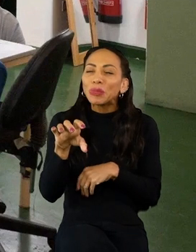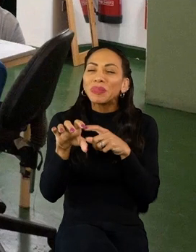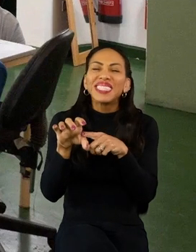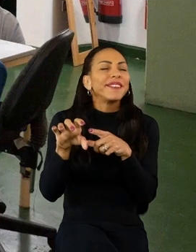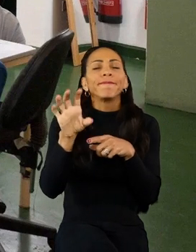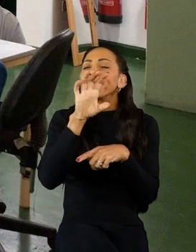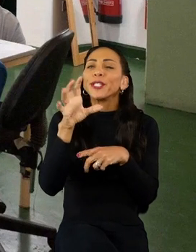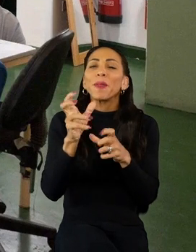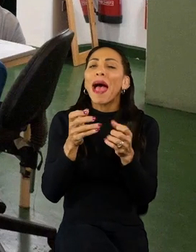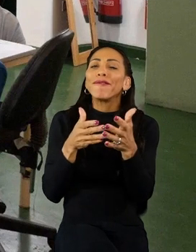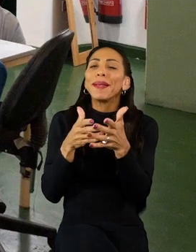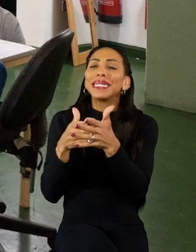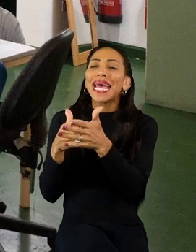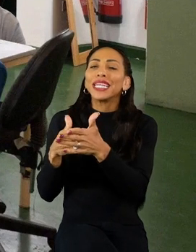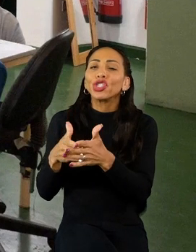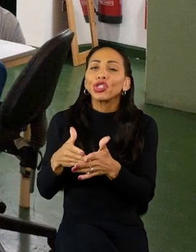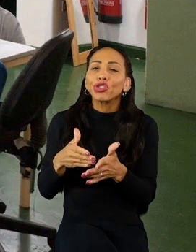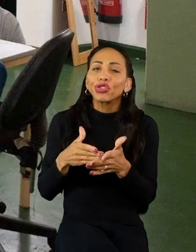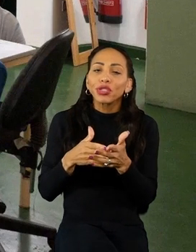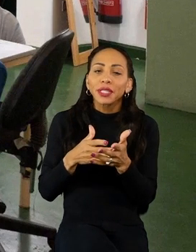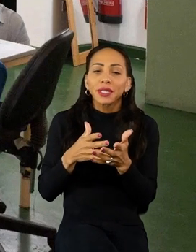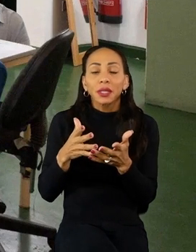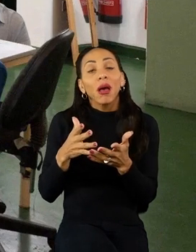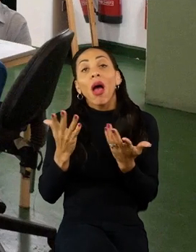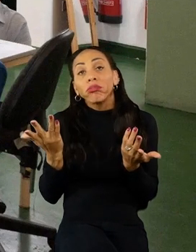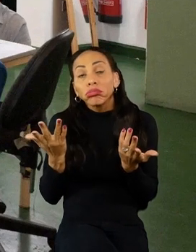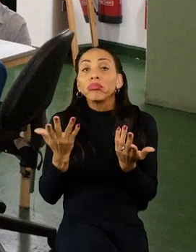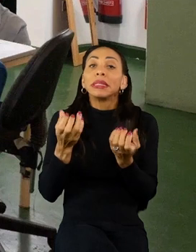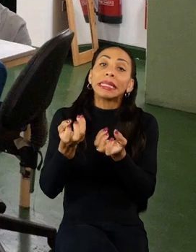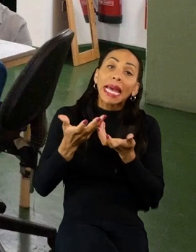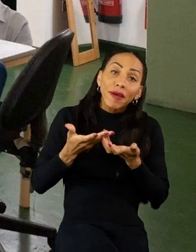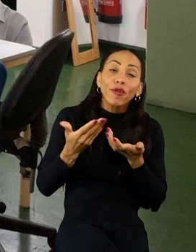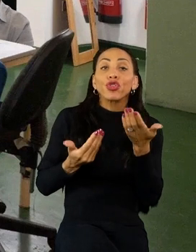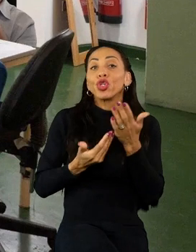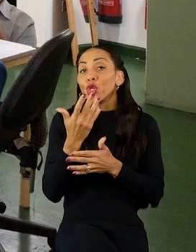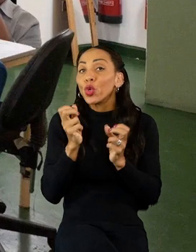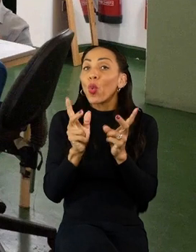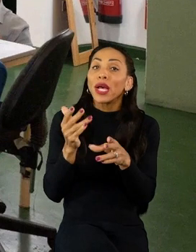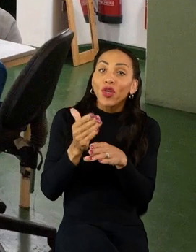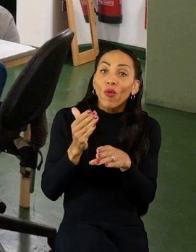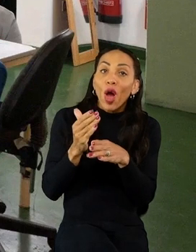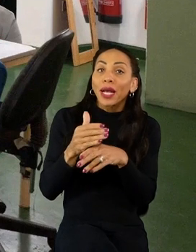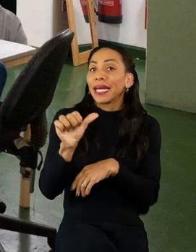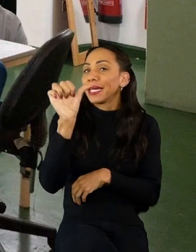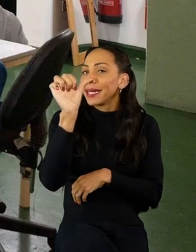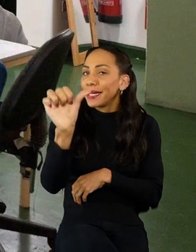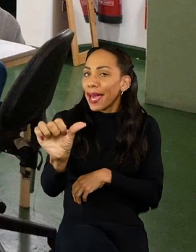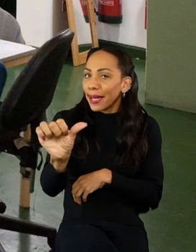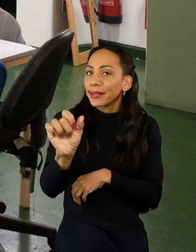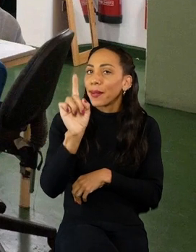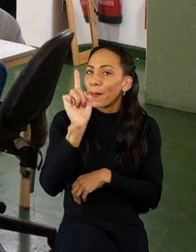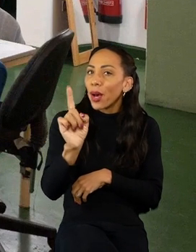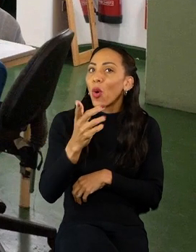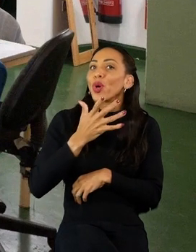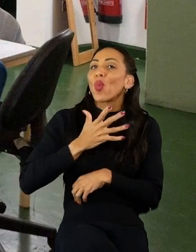but finding out there were certain limitations or it opened up new and innovative ways of working, for sure. But